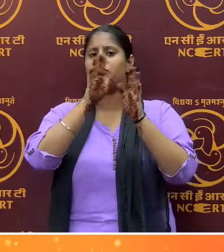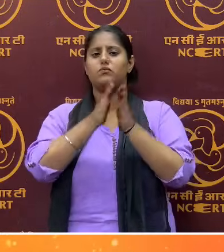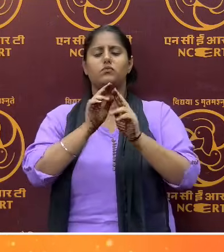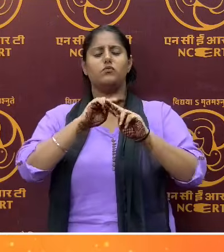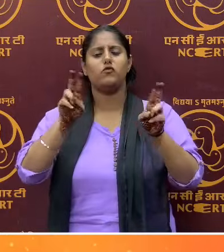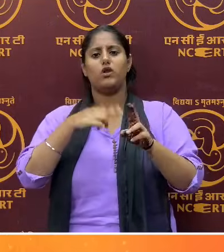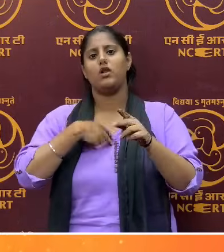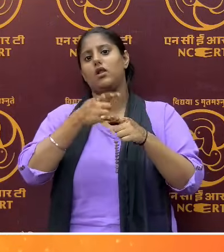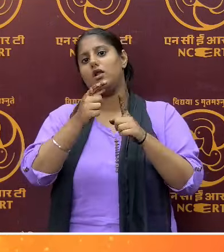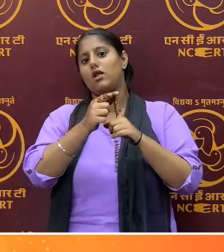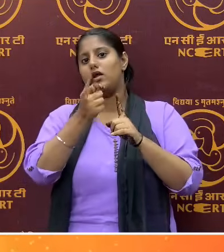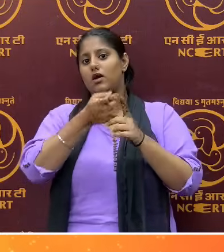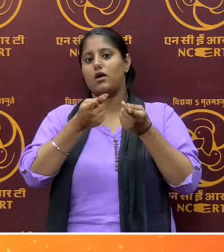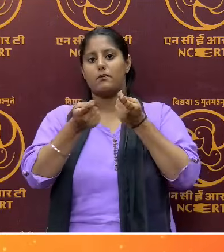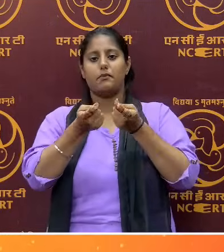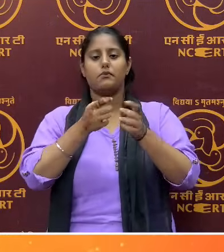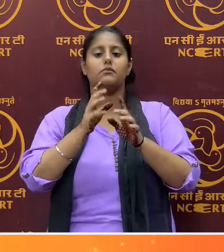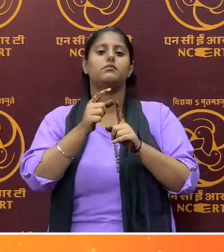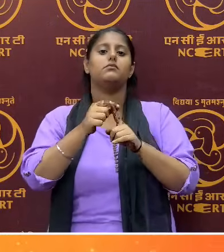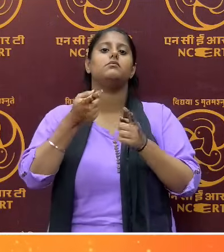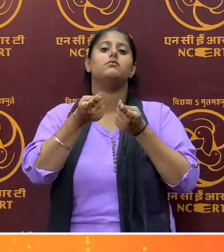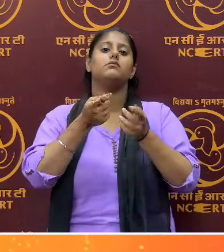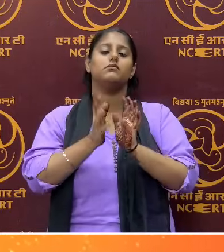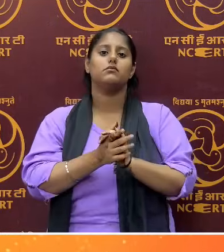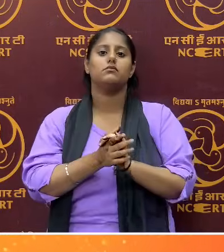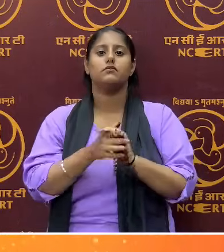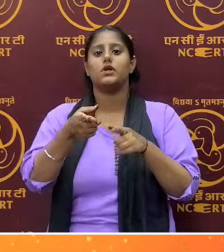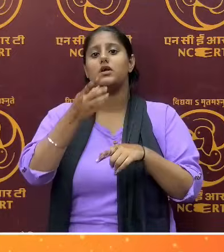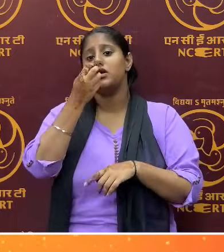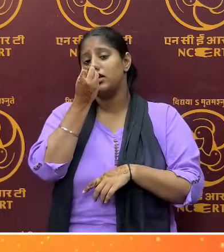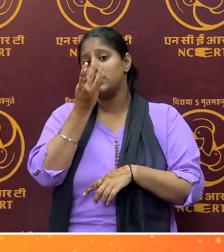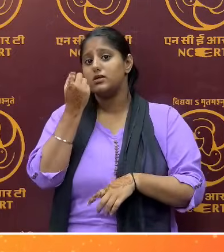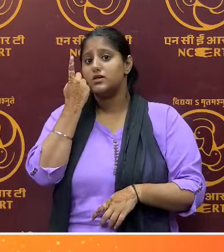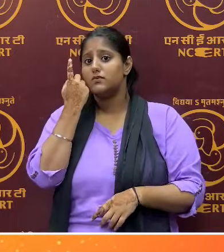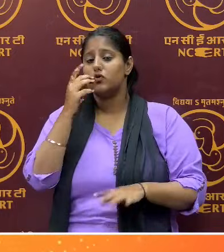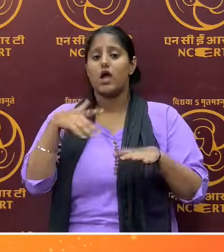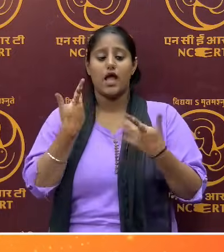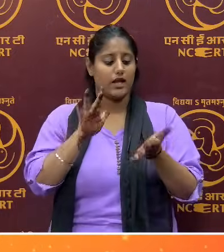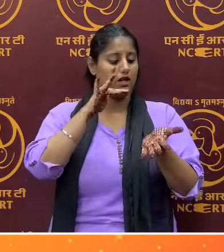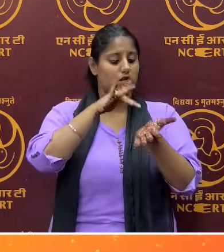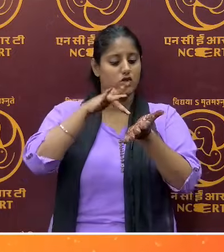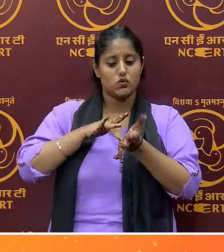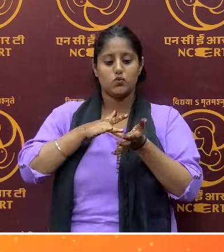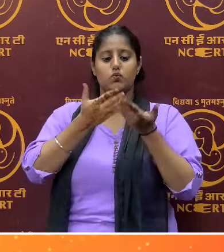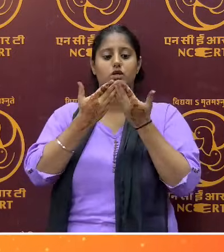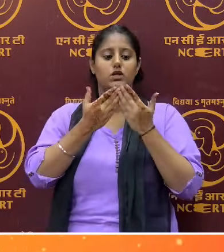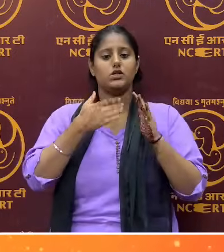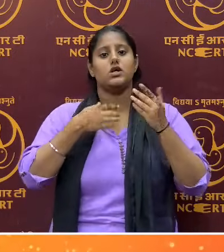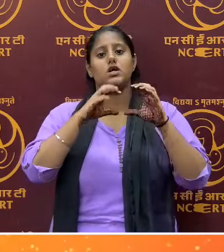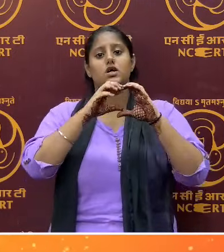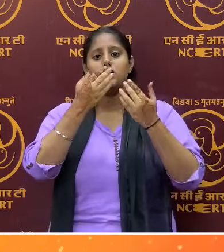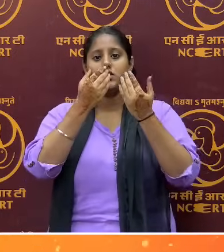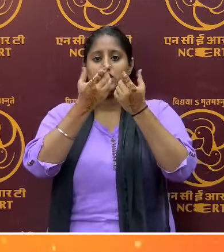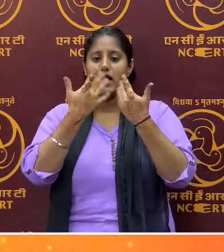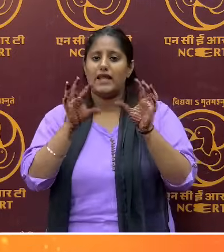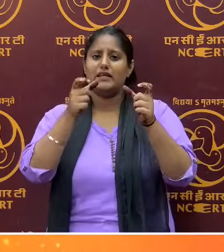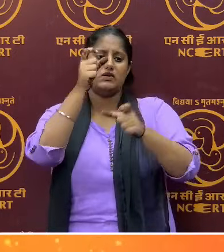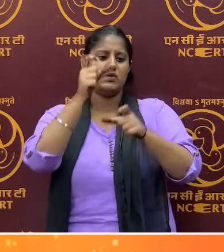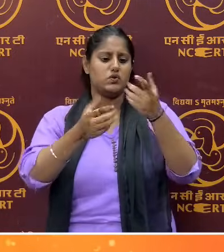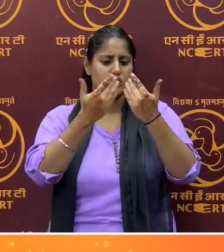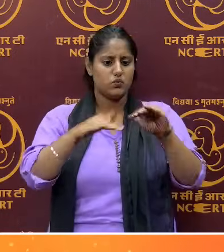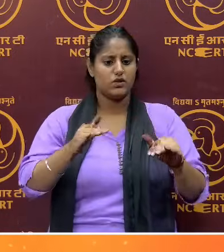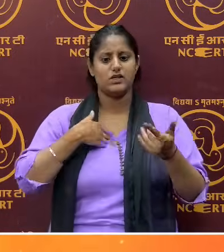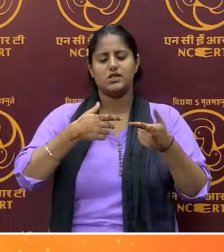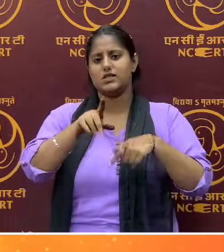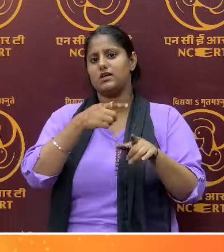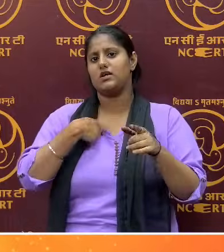you. So you can clearly understand where is your school children's screening is going on, what type of efforts you